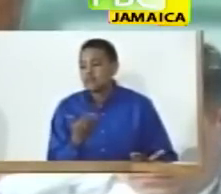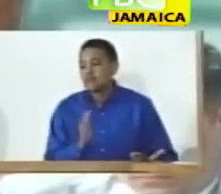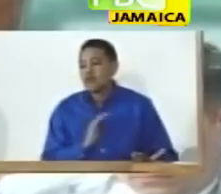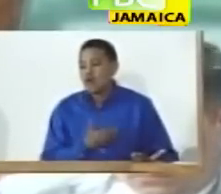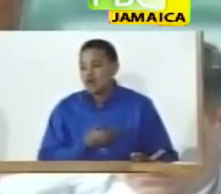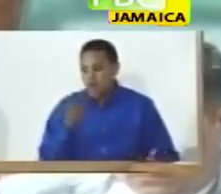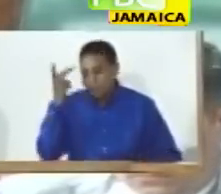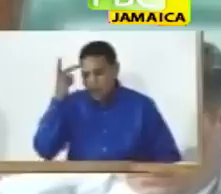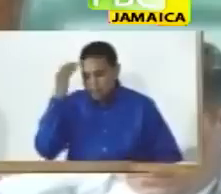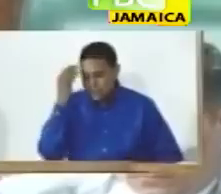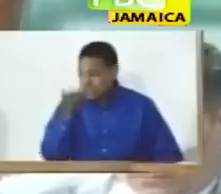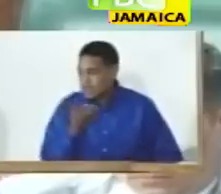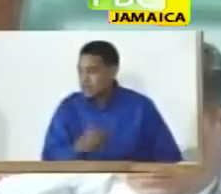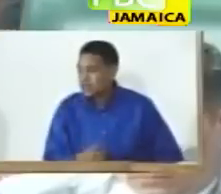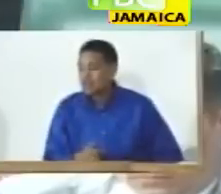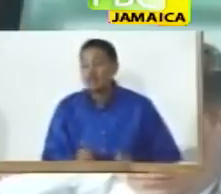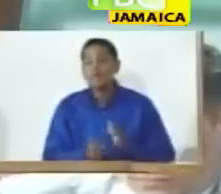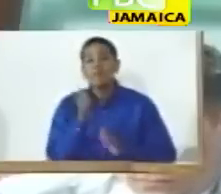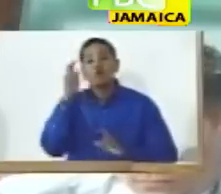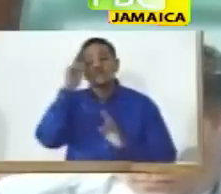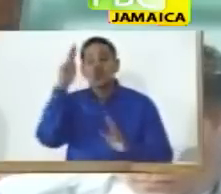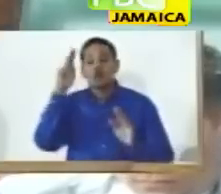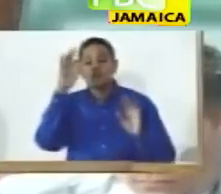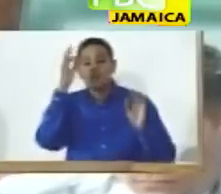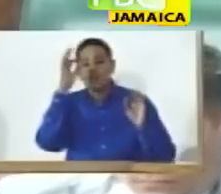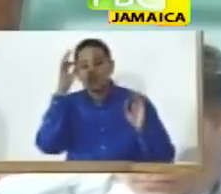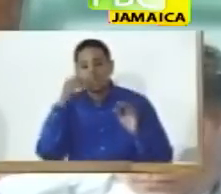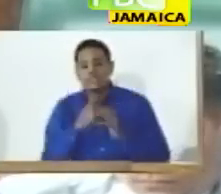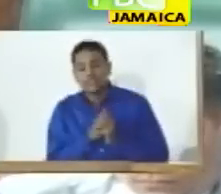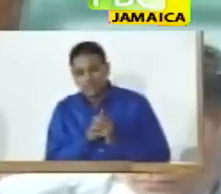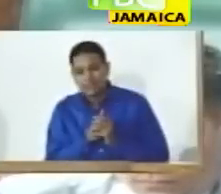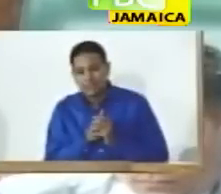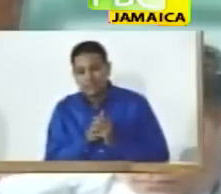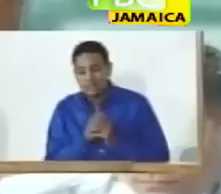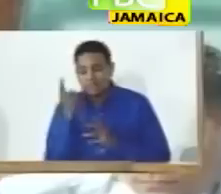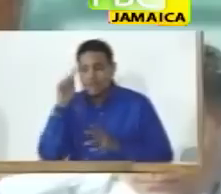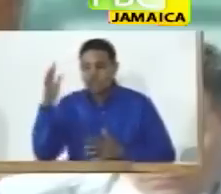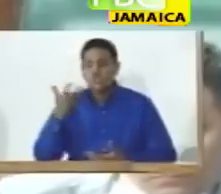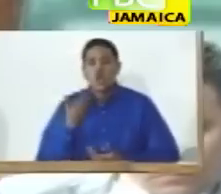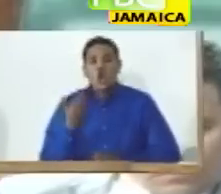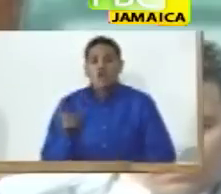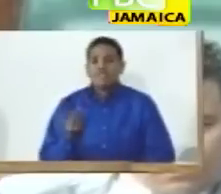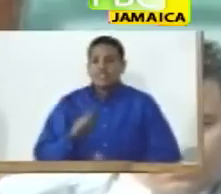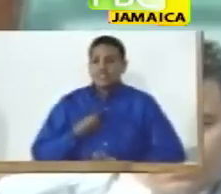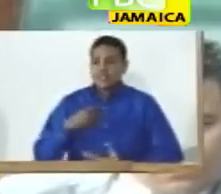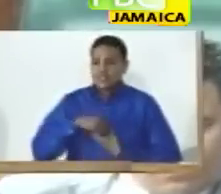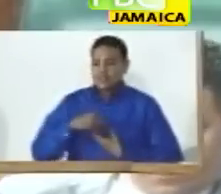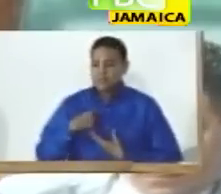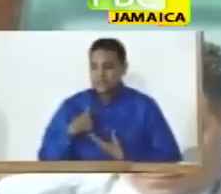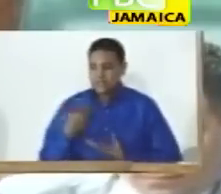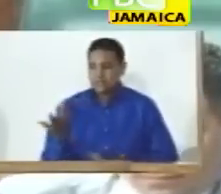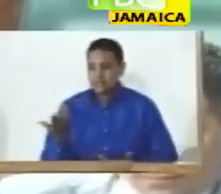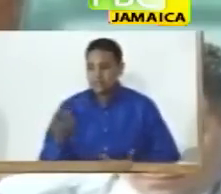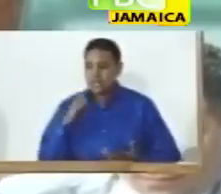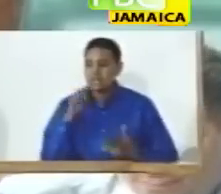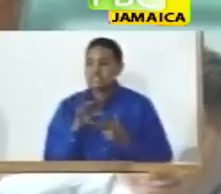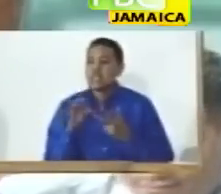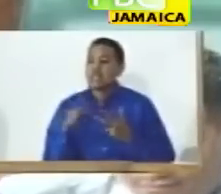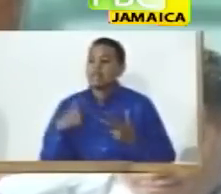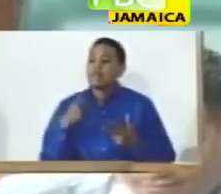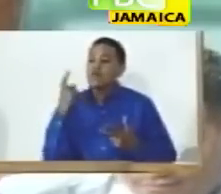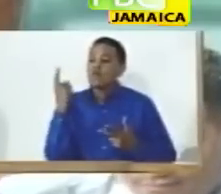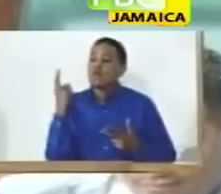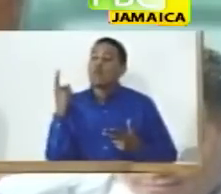Minister, the Most Honorable Andrew Holness, for his confidence that was reposed in me as selecting me as one